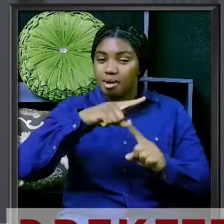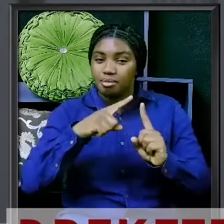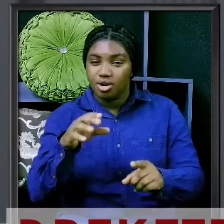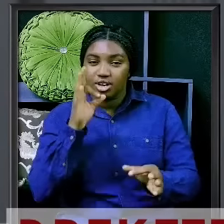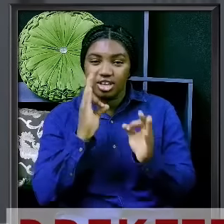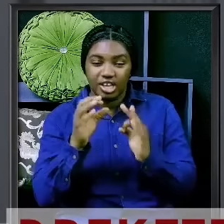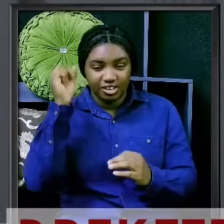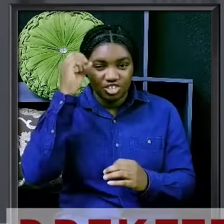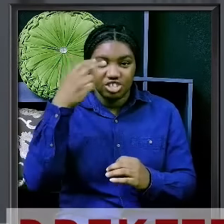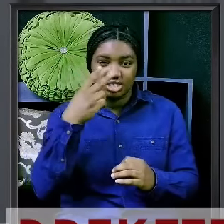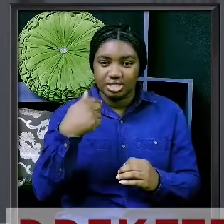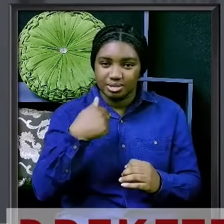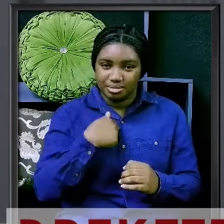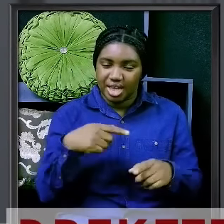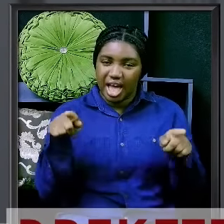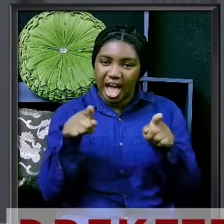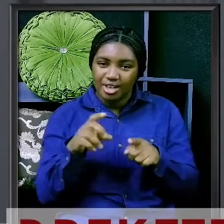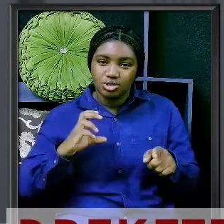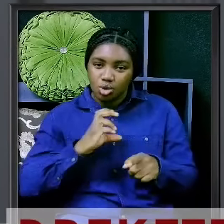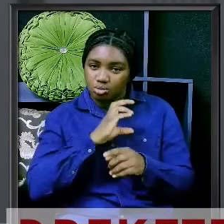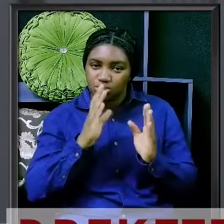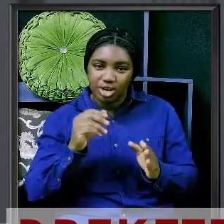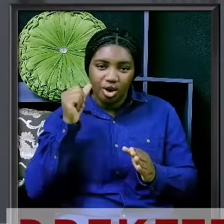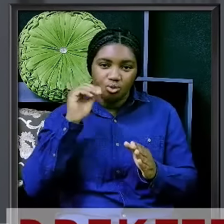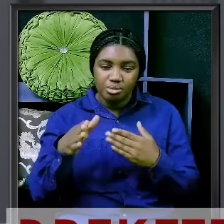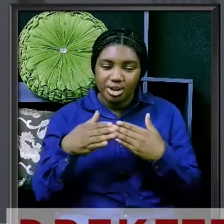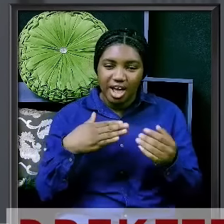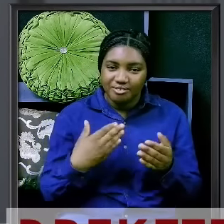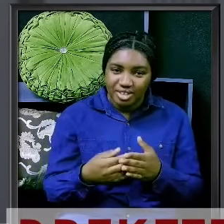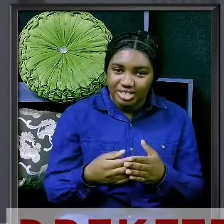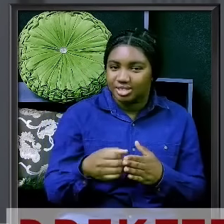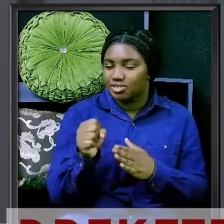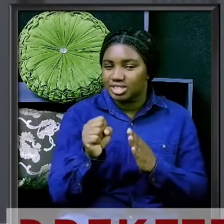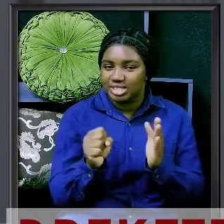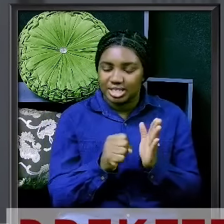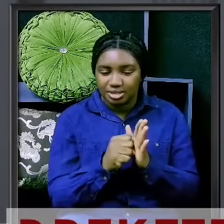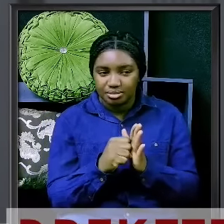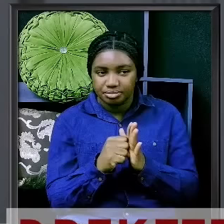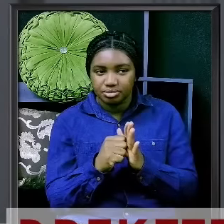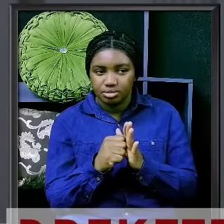as the Commissioner for Women Affairs at Ebonyi State,